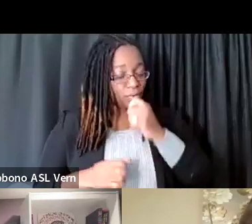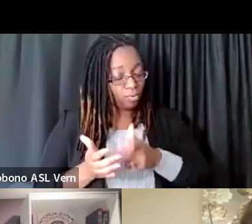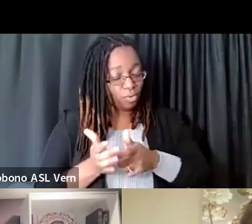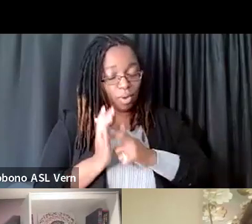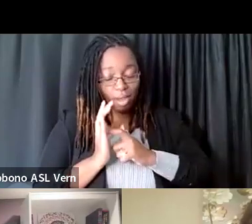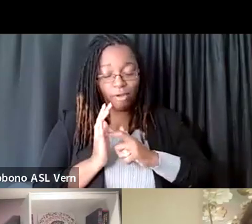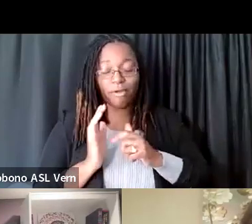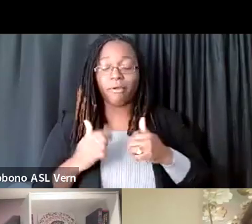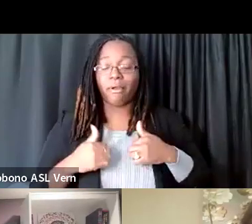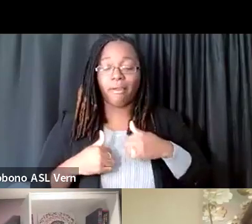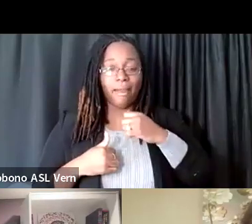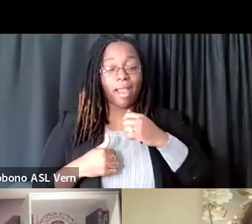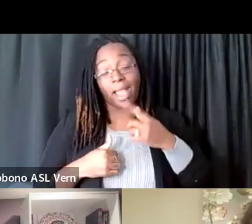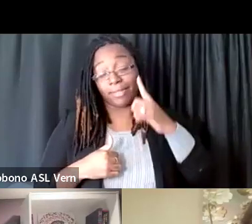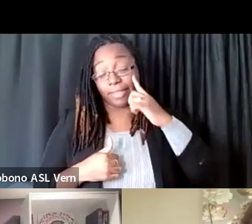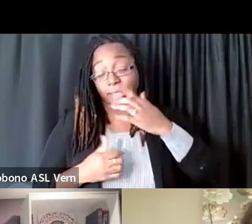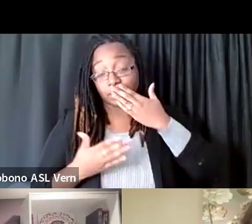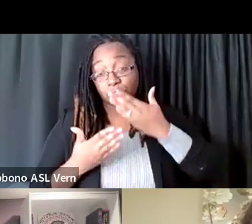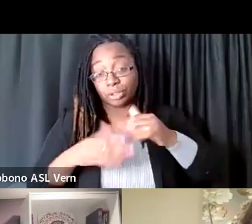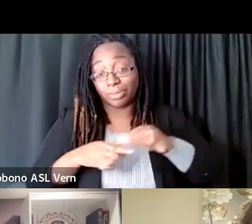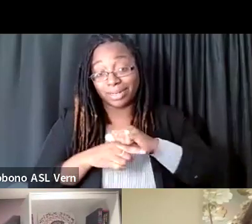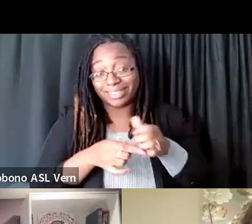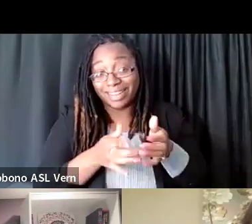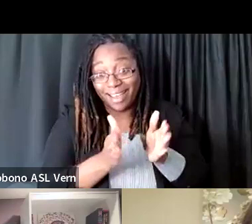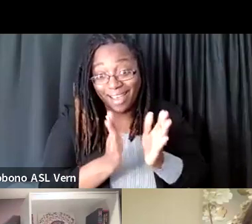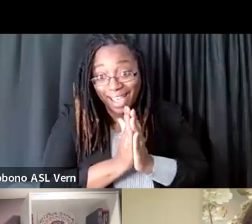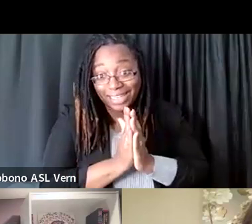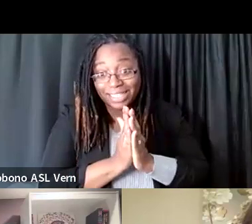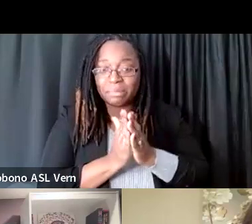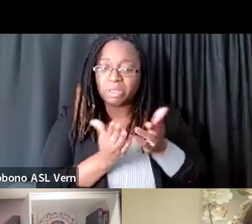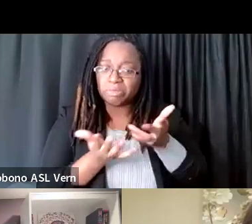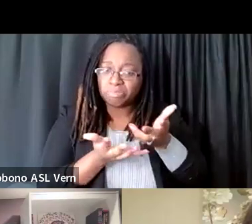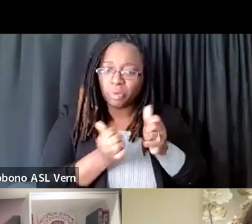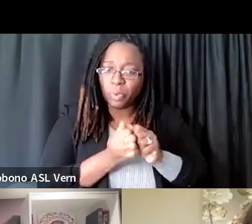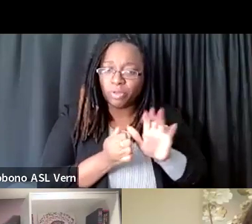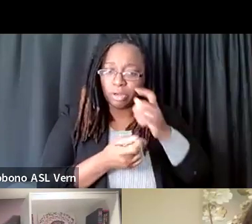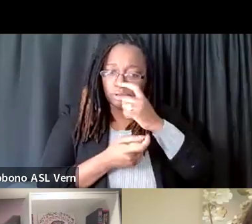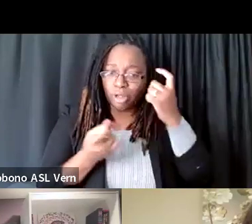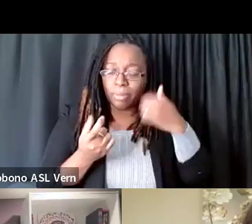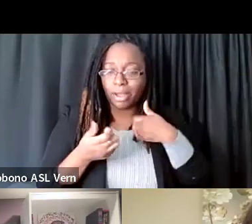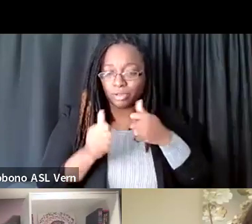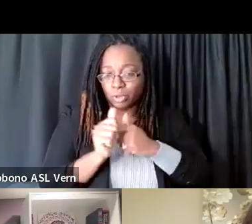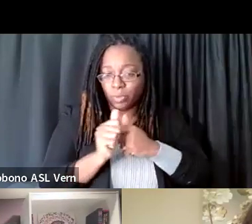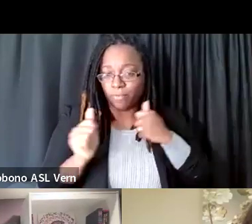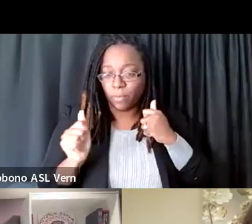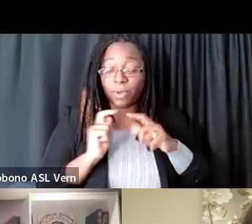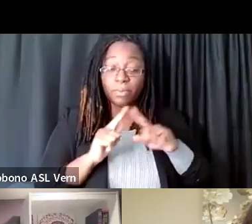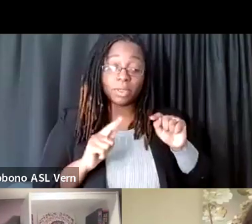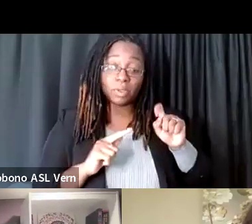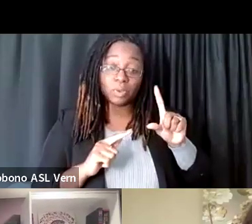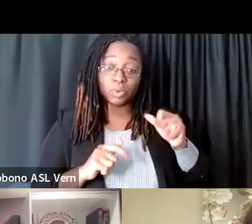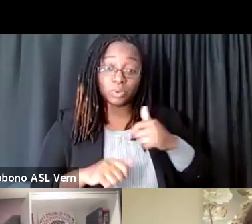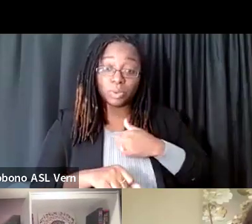I don't actually think it's great practice to ask people to go into their trauma, and I steer conversations away from that. The tools that we use, like